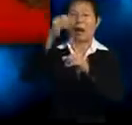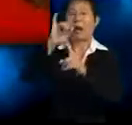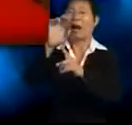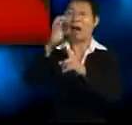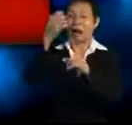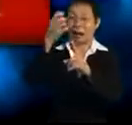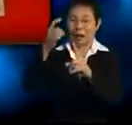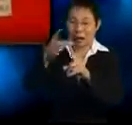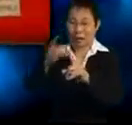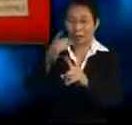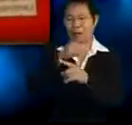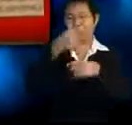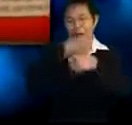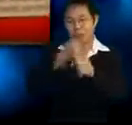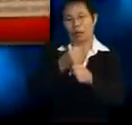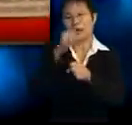to produce quicklime.